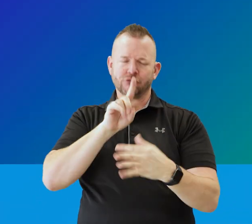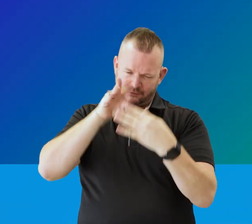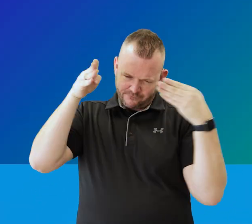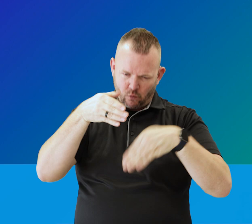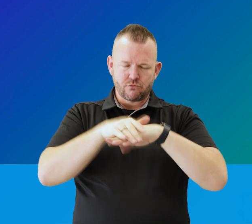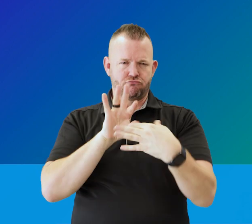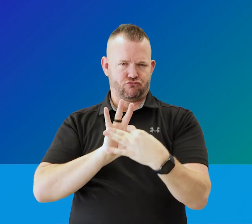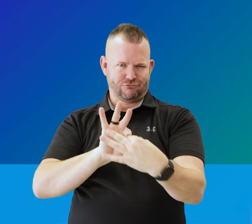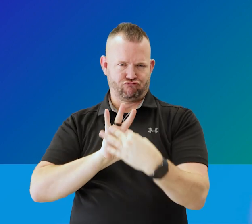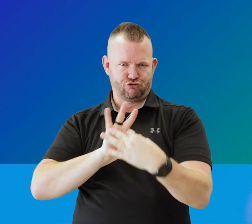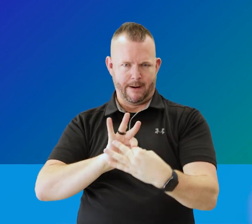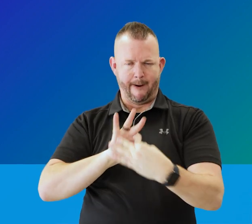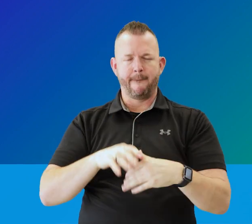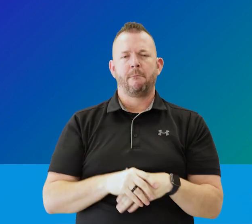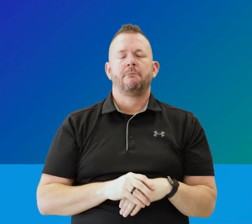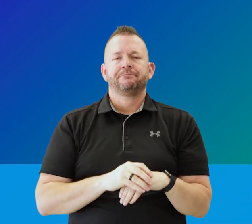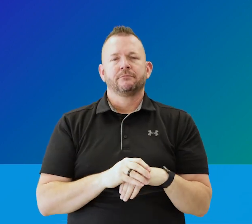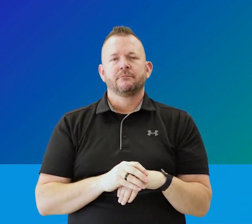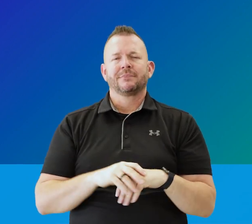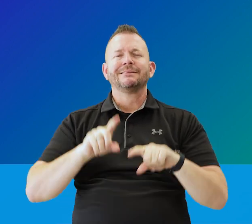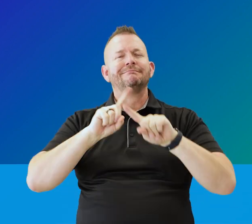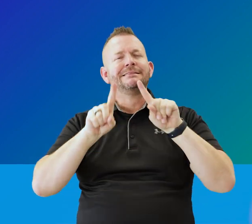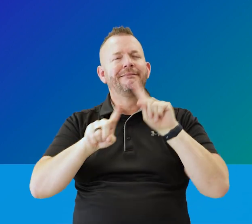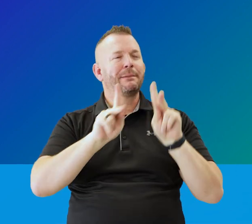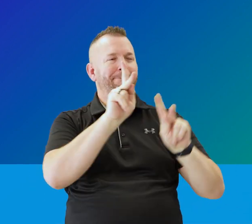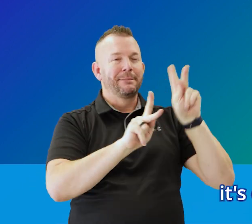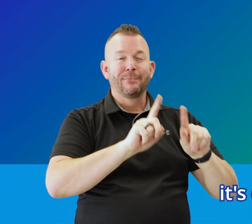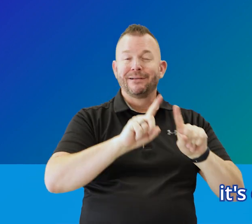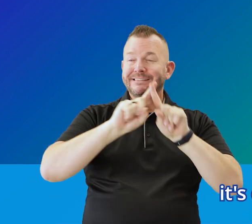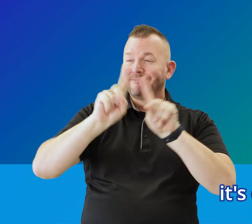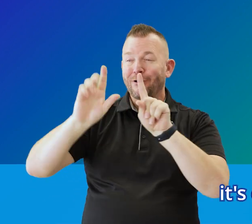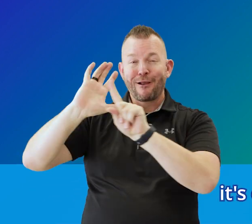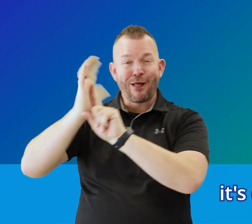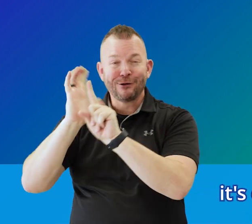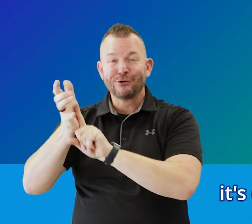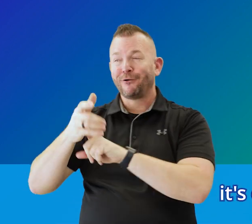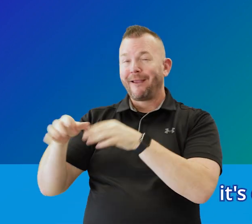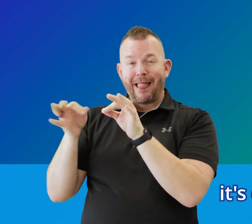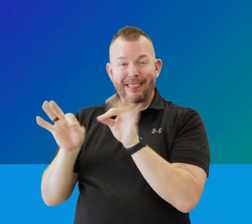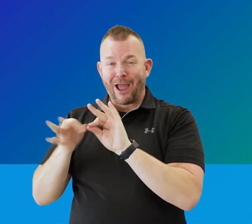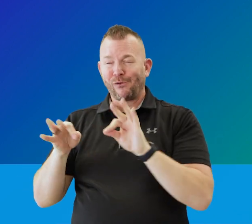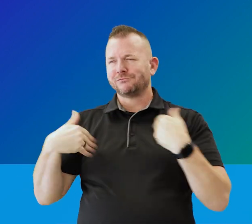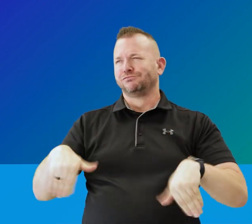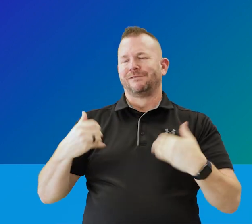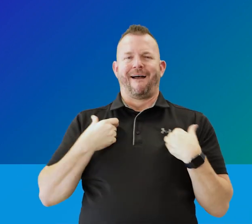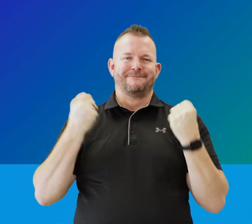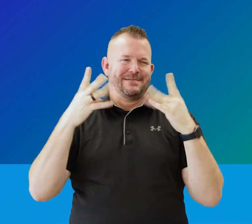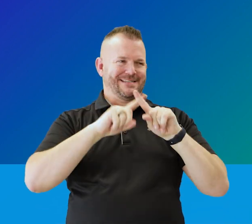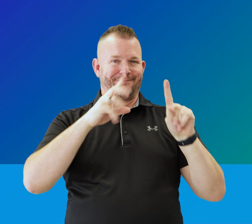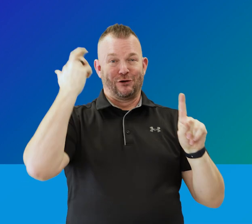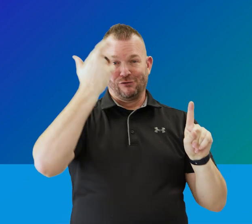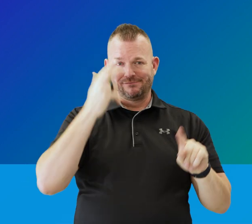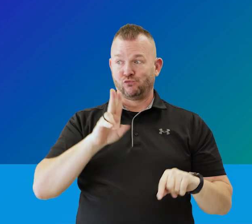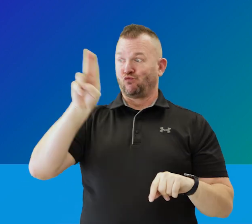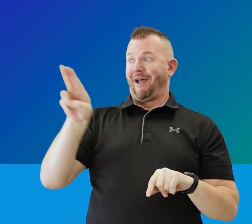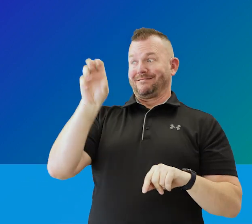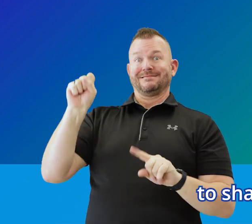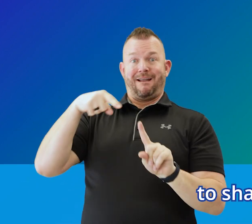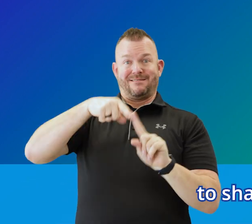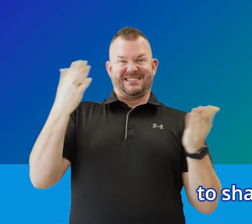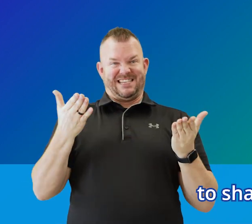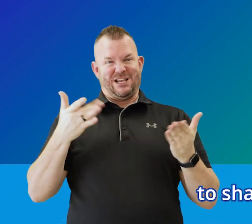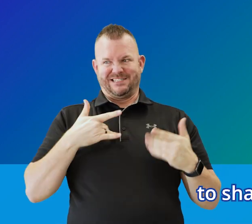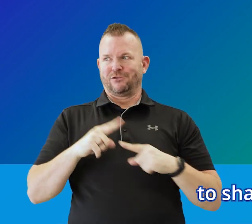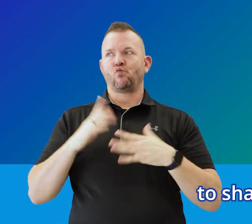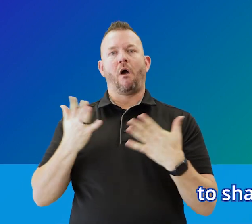When different people in different cultures meet, it's often for very different reasons. And in the US, it's very often